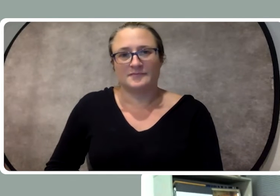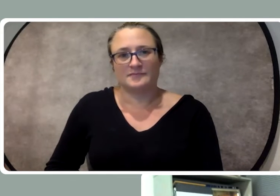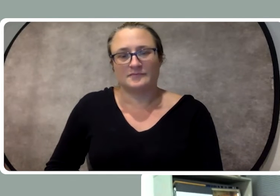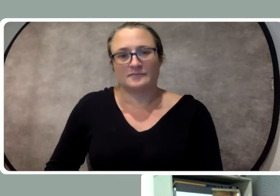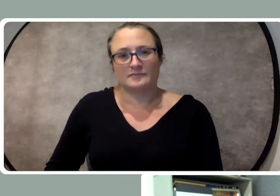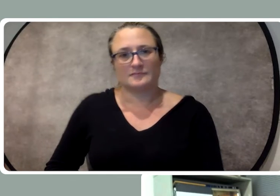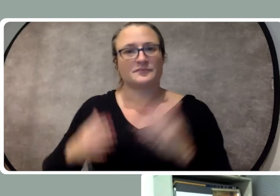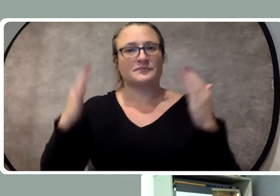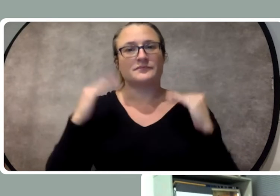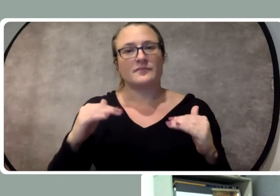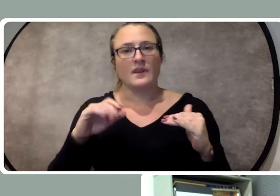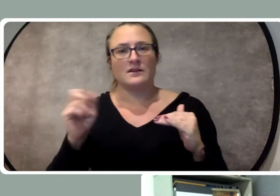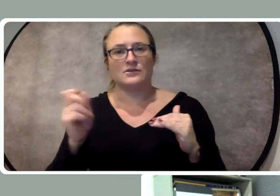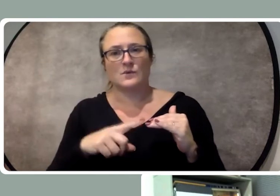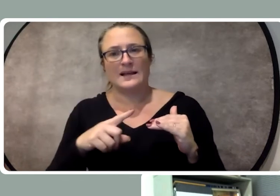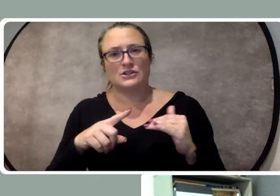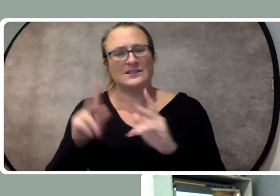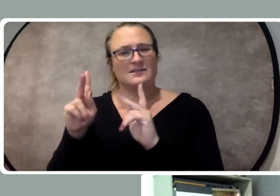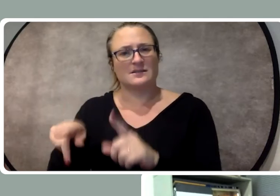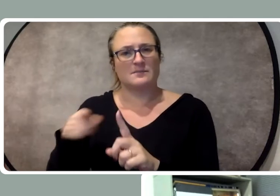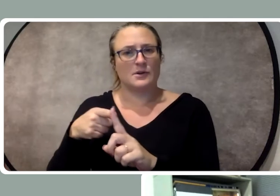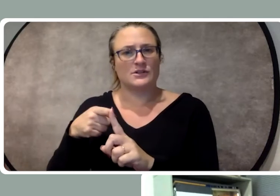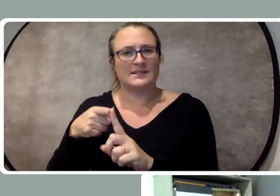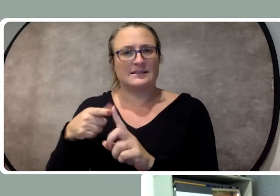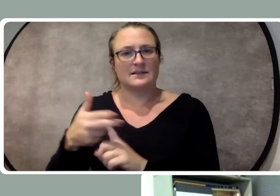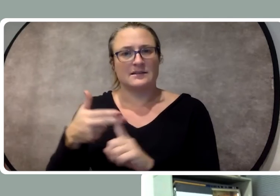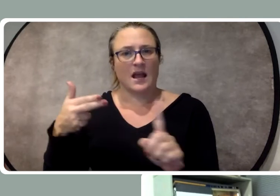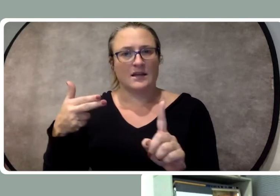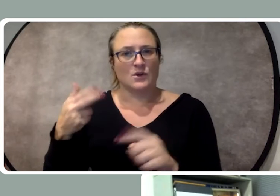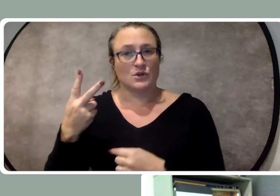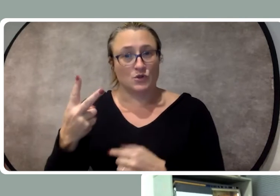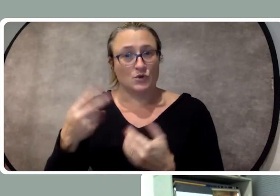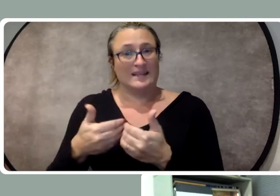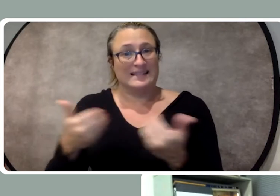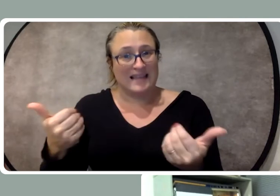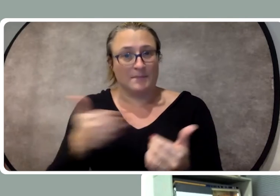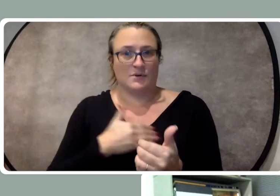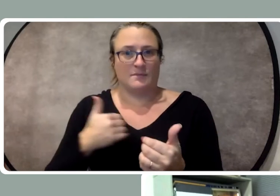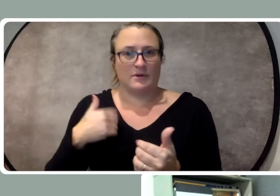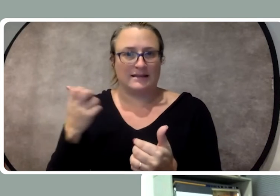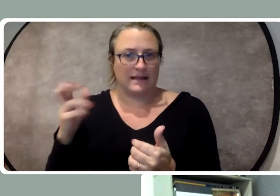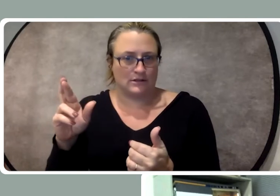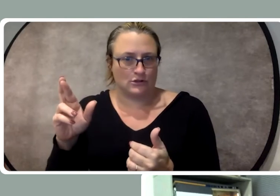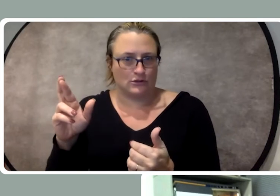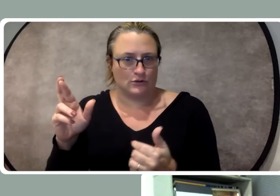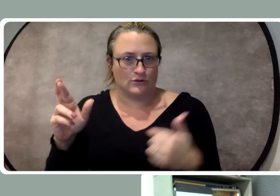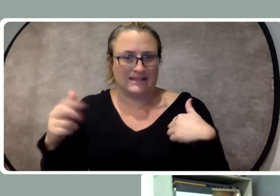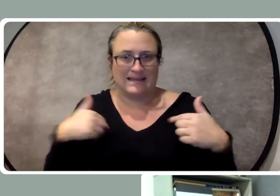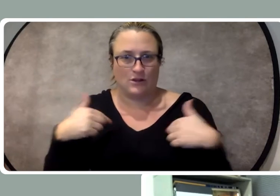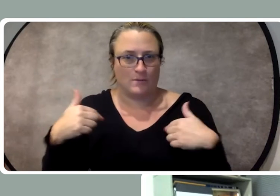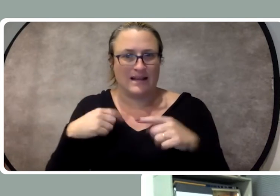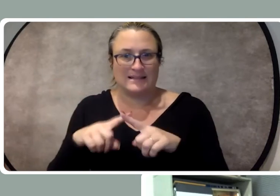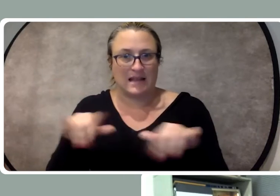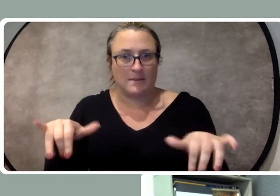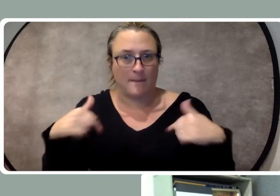Our next question is from someone who was diagnosed with 2 separate breast cancers in either breast at the same